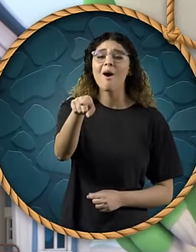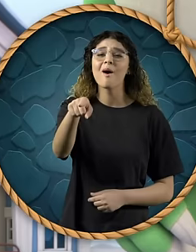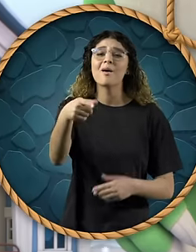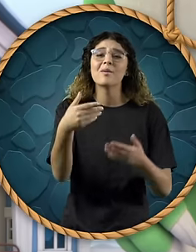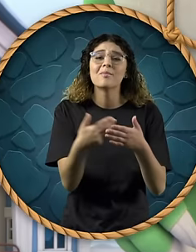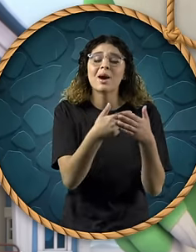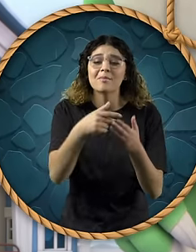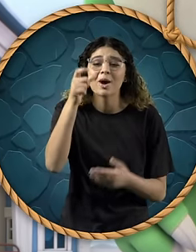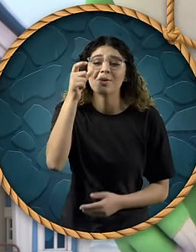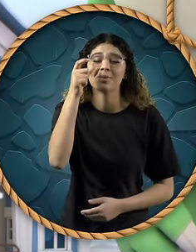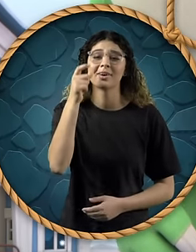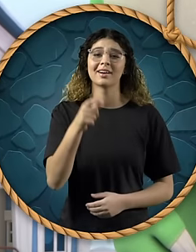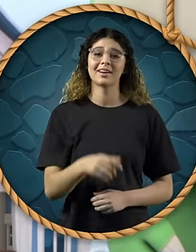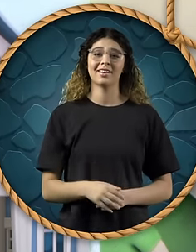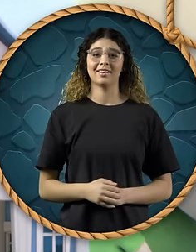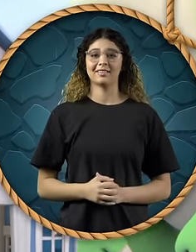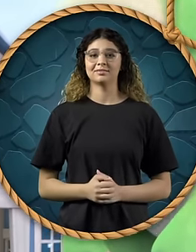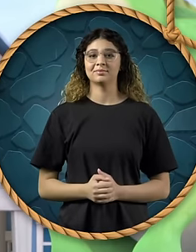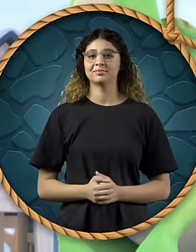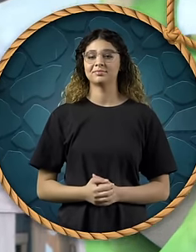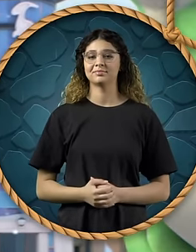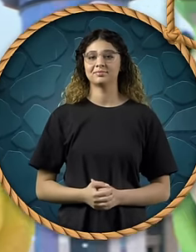is! It's baby Luna!